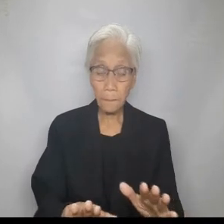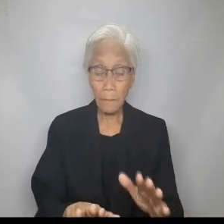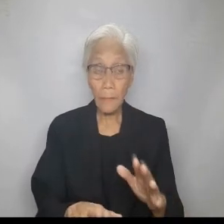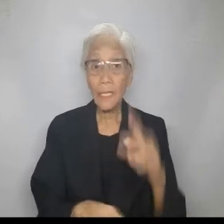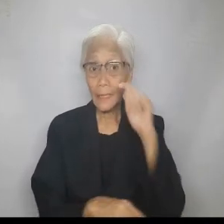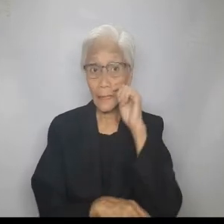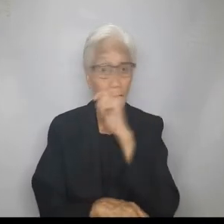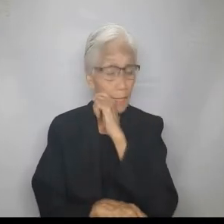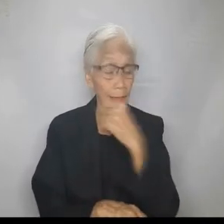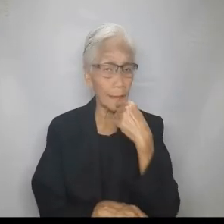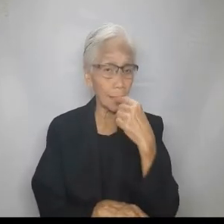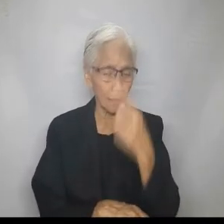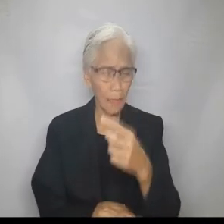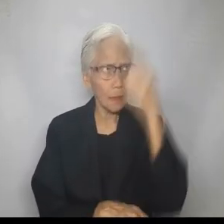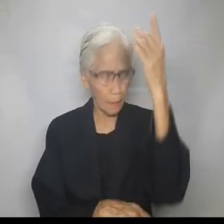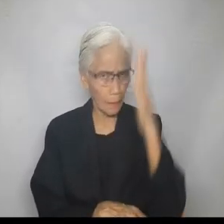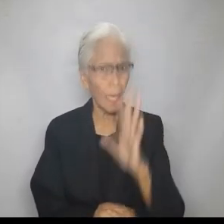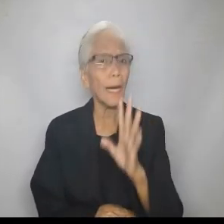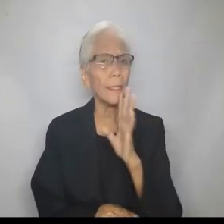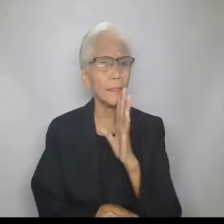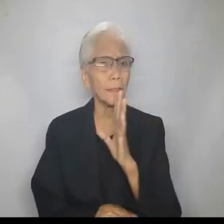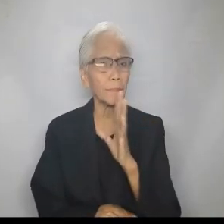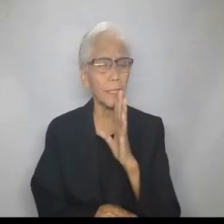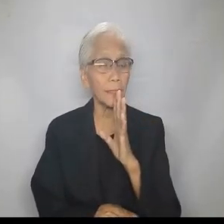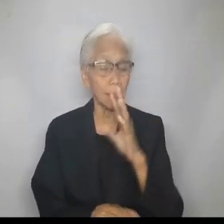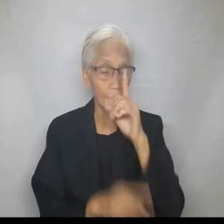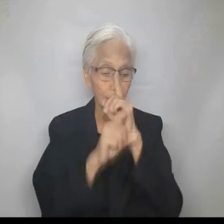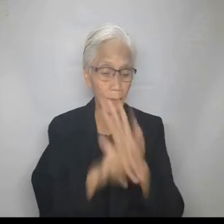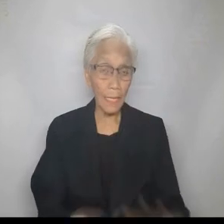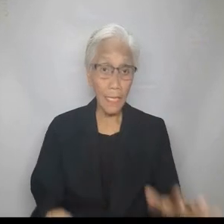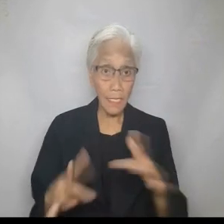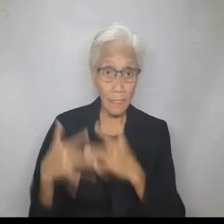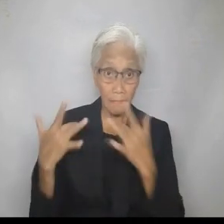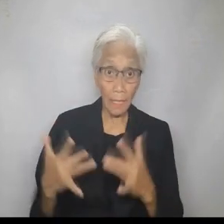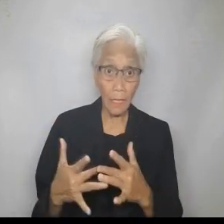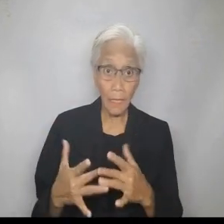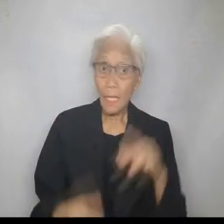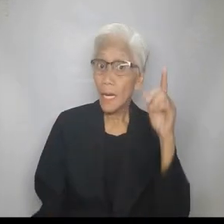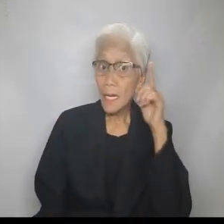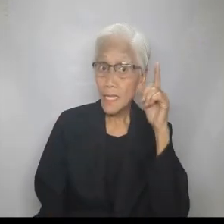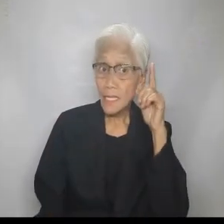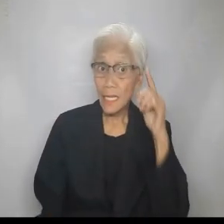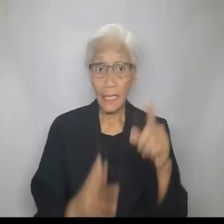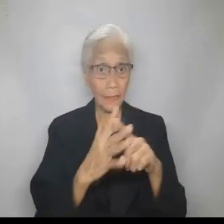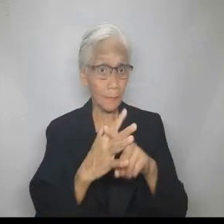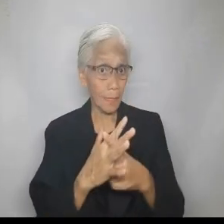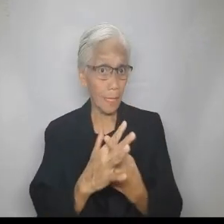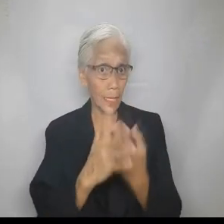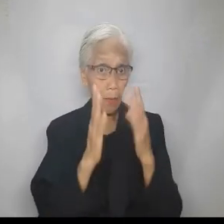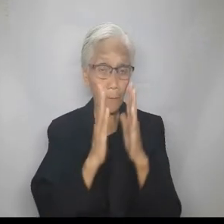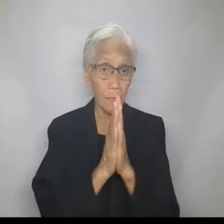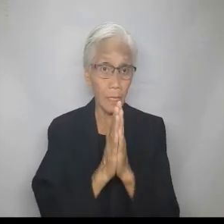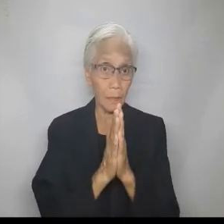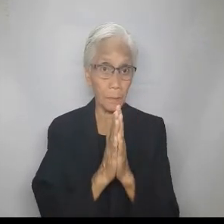silence. As Saint Teresa once said, God speaks in the silence of the heart. Listening is